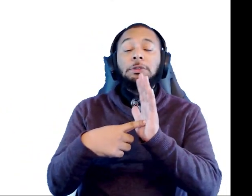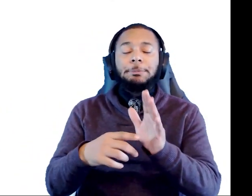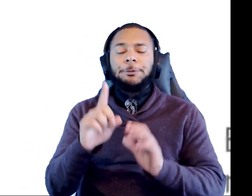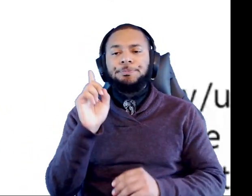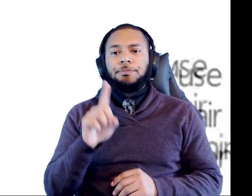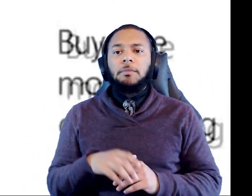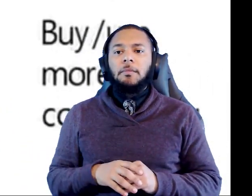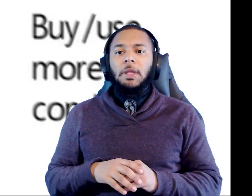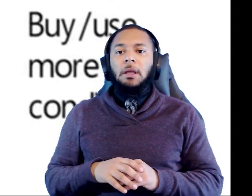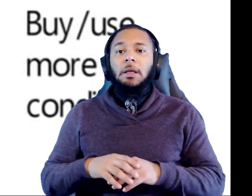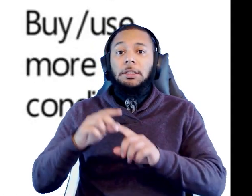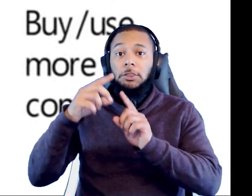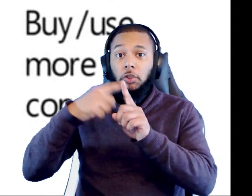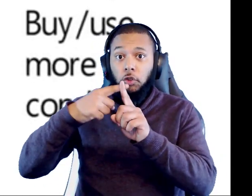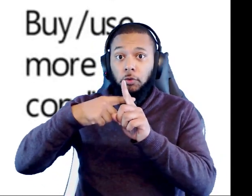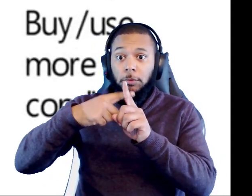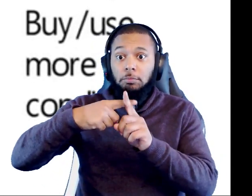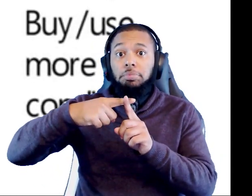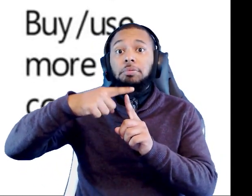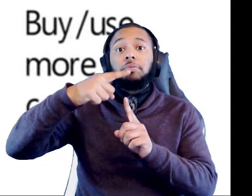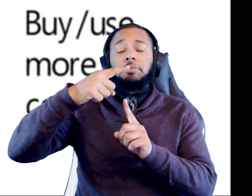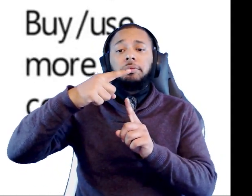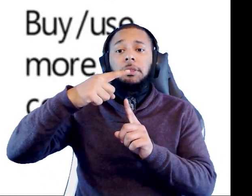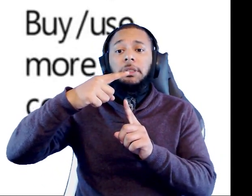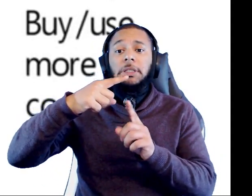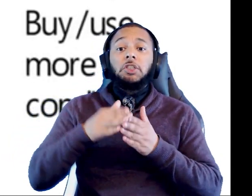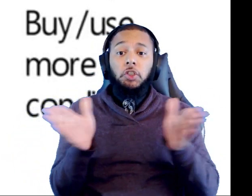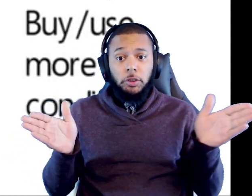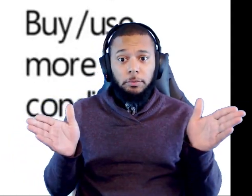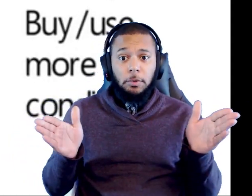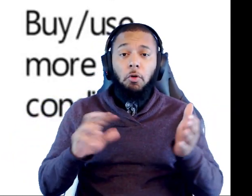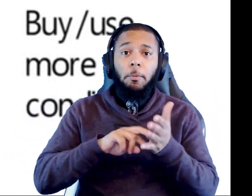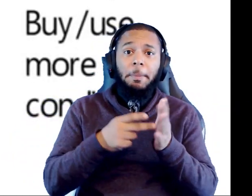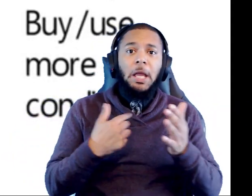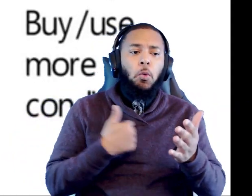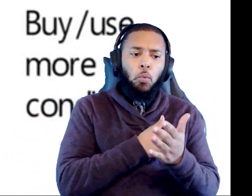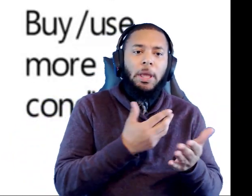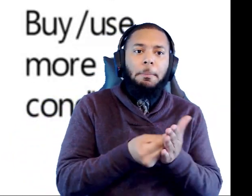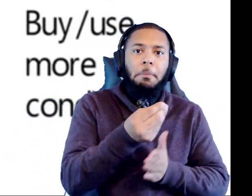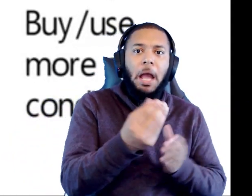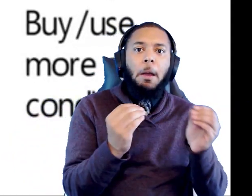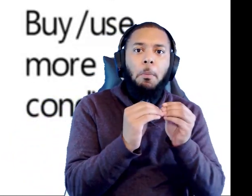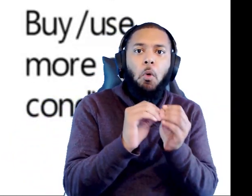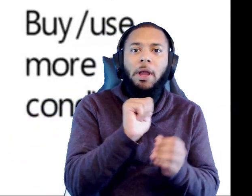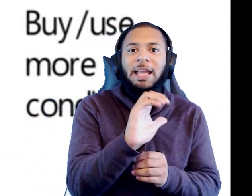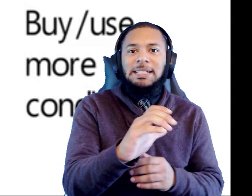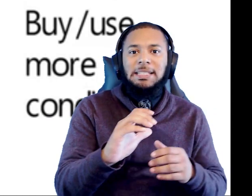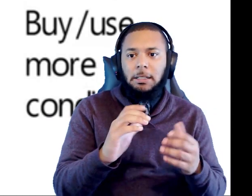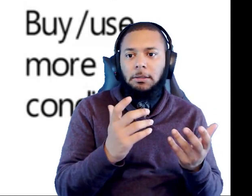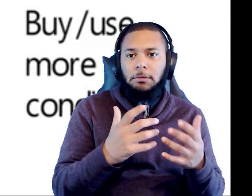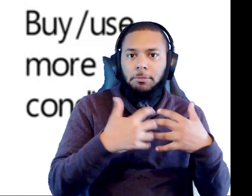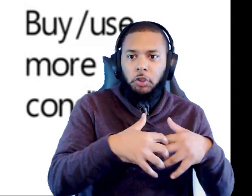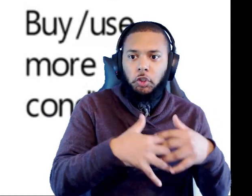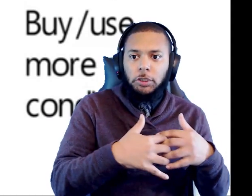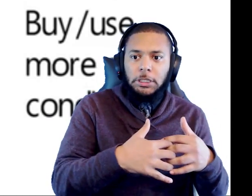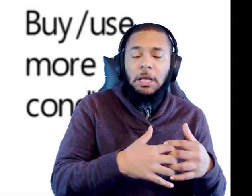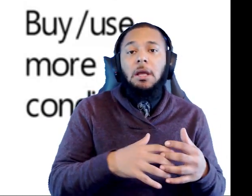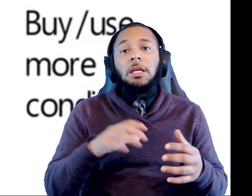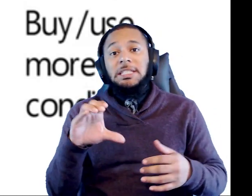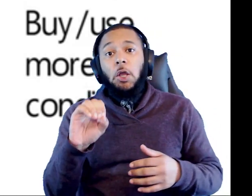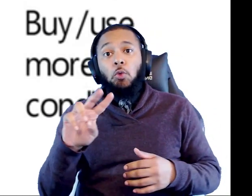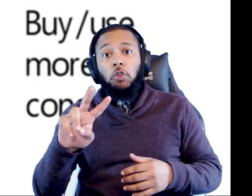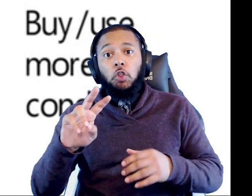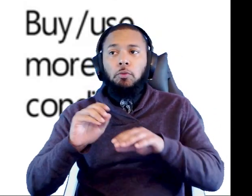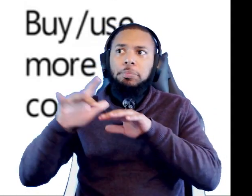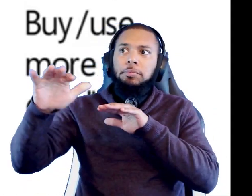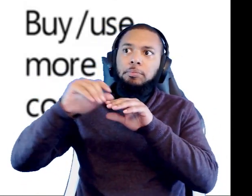humans buy and use more air conditioning, which results in more output of CO2. An increased output of CO2 actually causes the